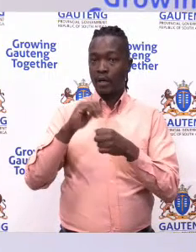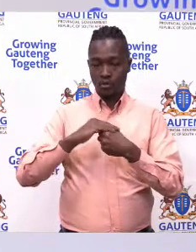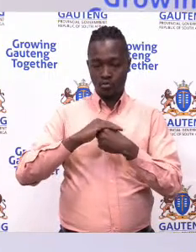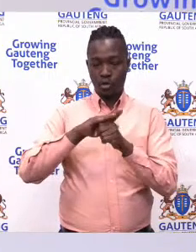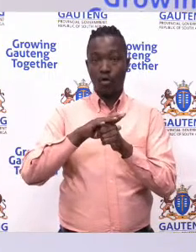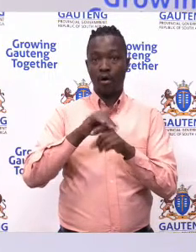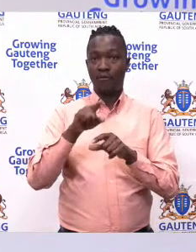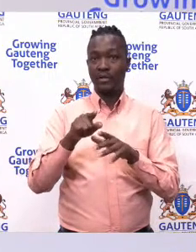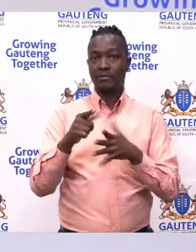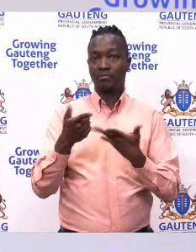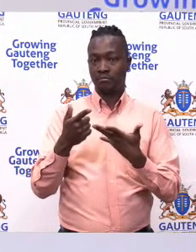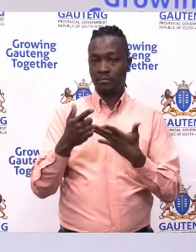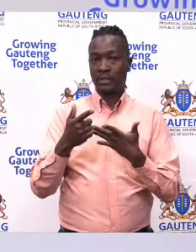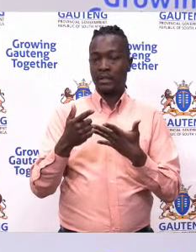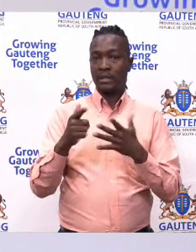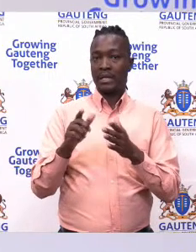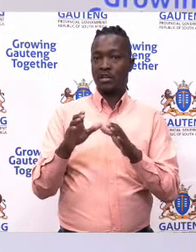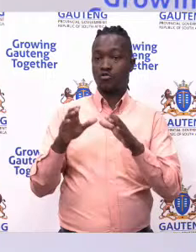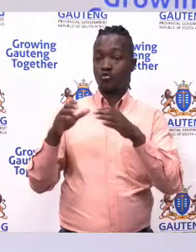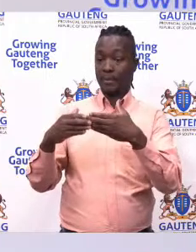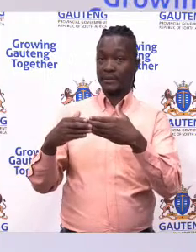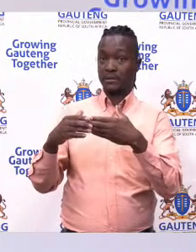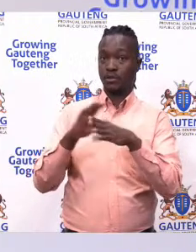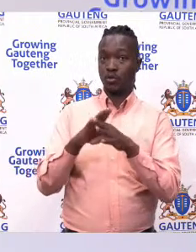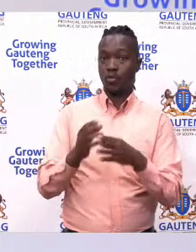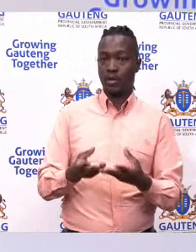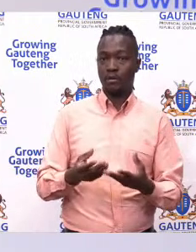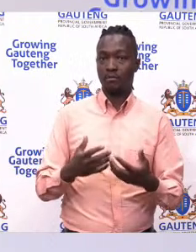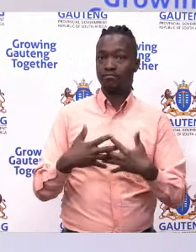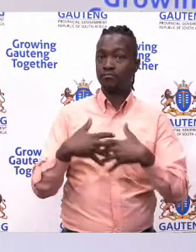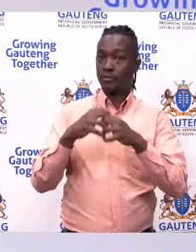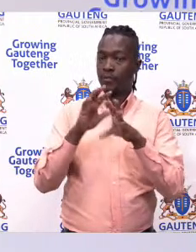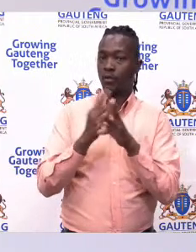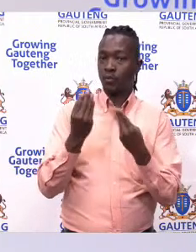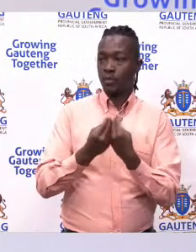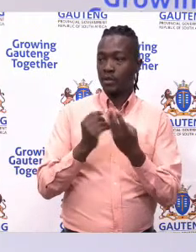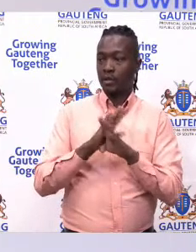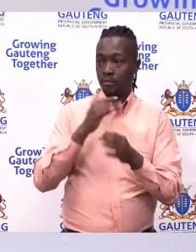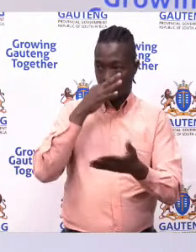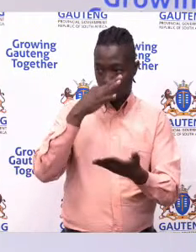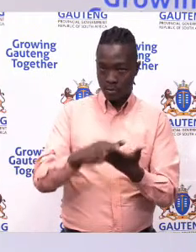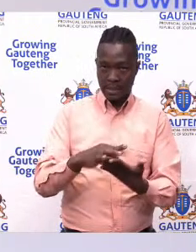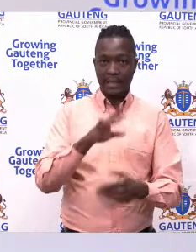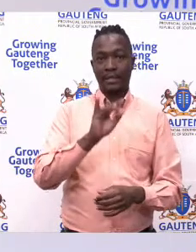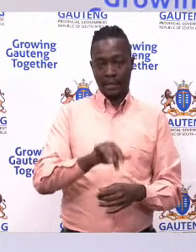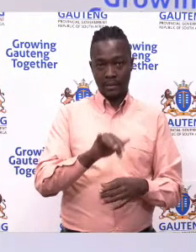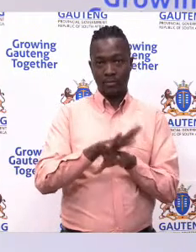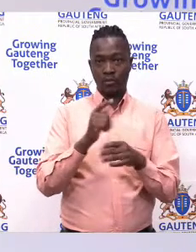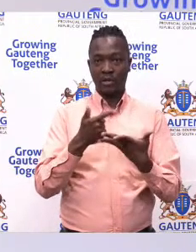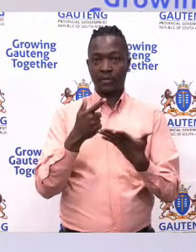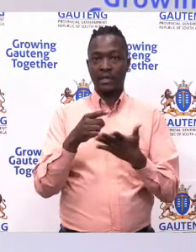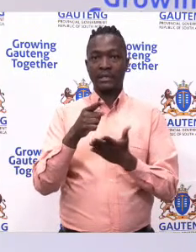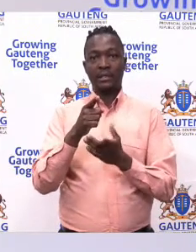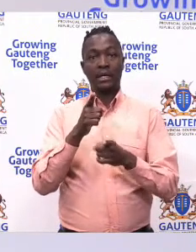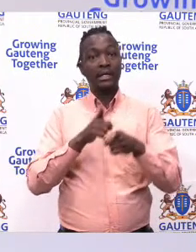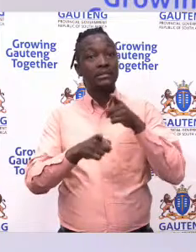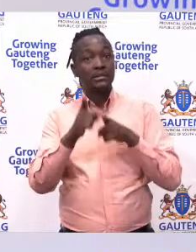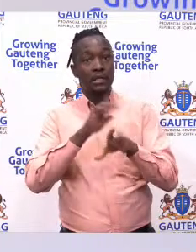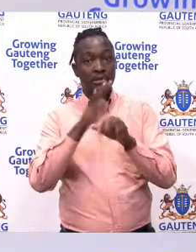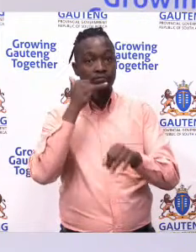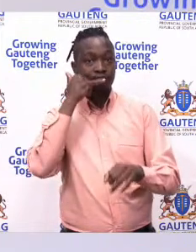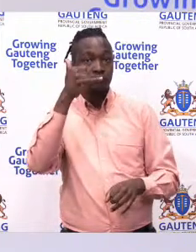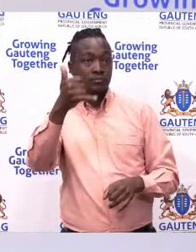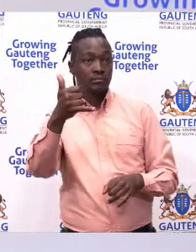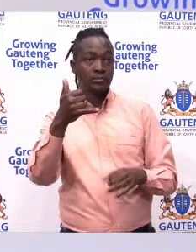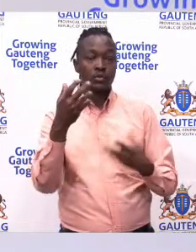front, who will come up with a proposal. We have also had a telephonic discussion